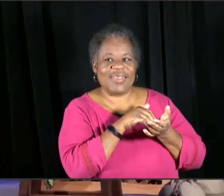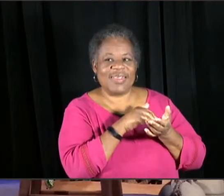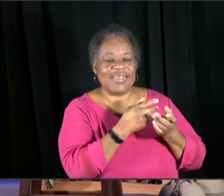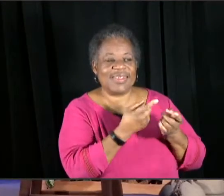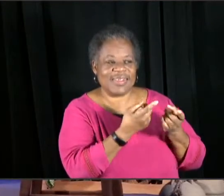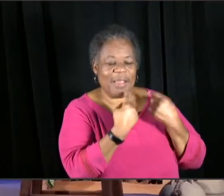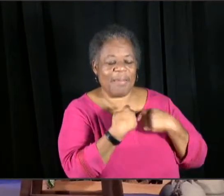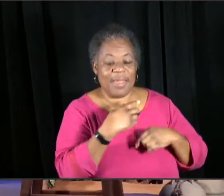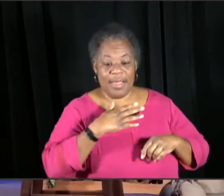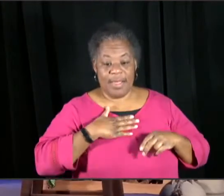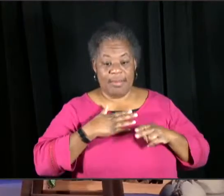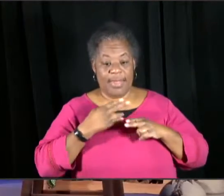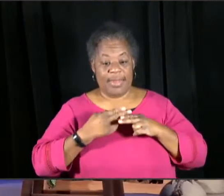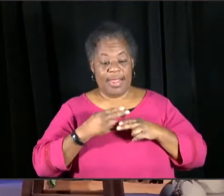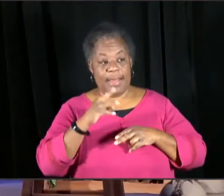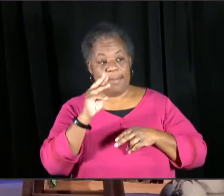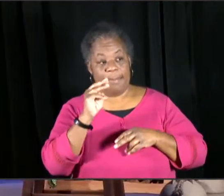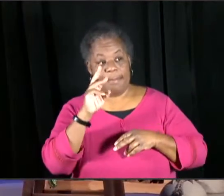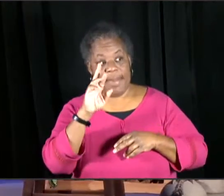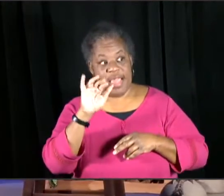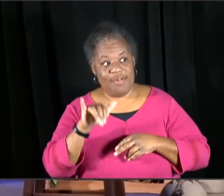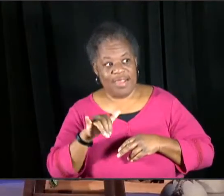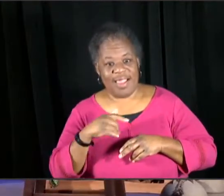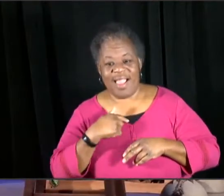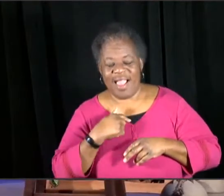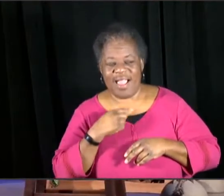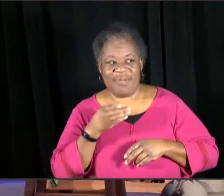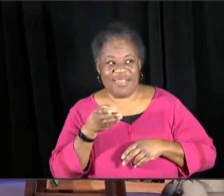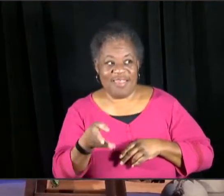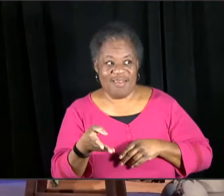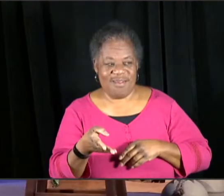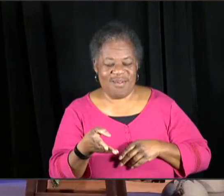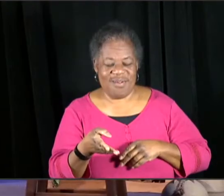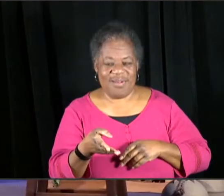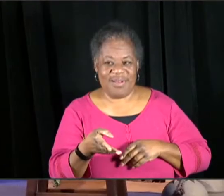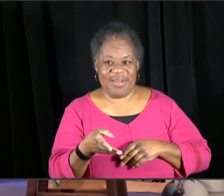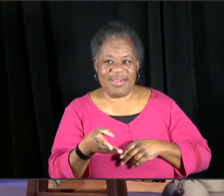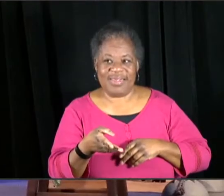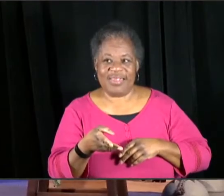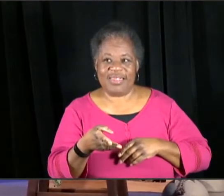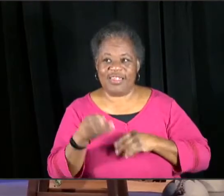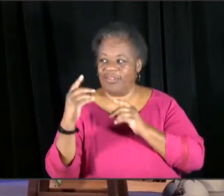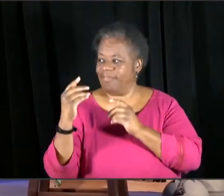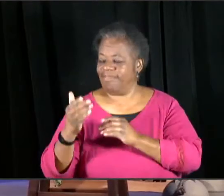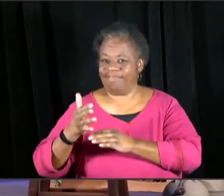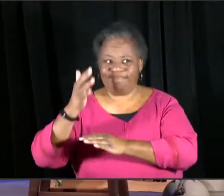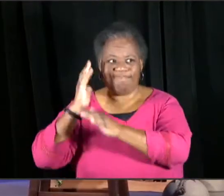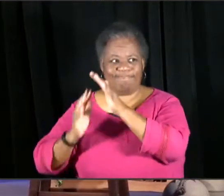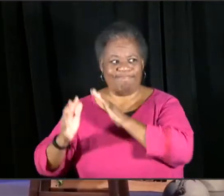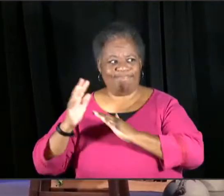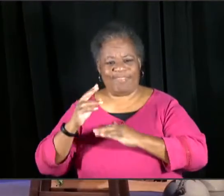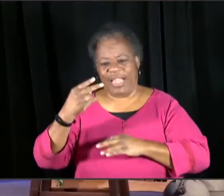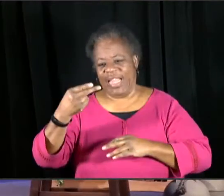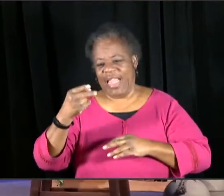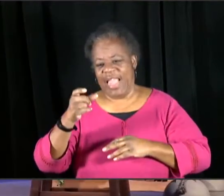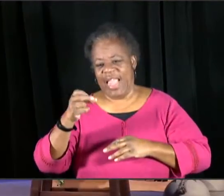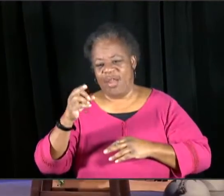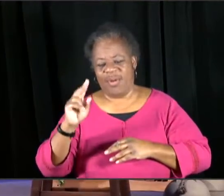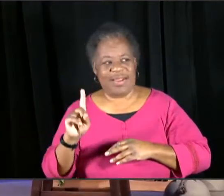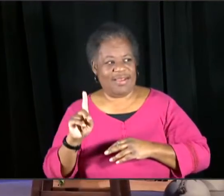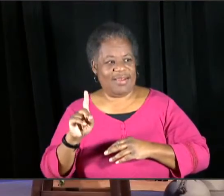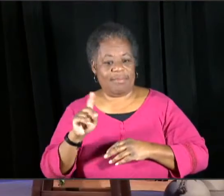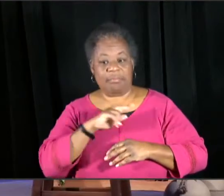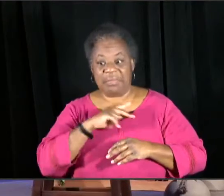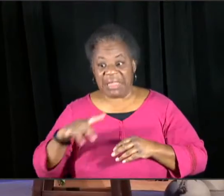"Yes, my name is Mary, and I was there. In the days when Herod was king of Judea.